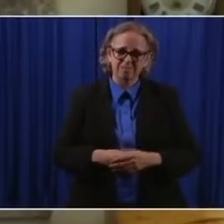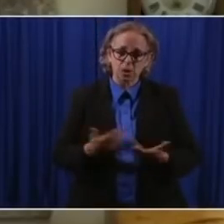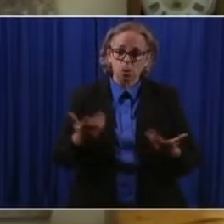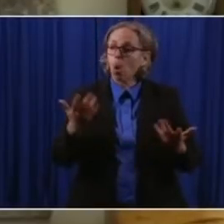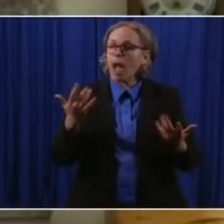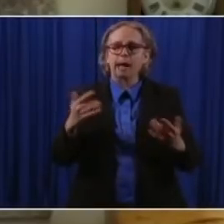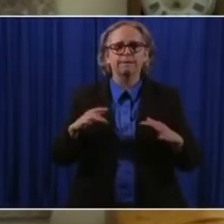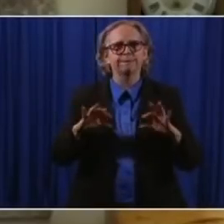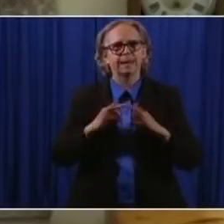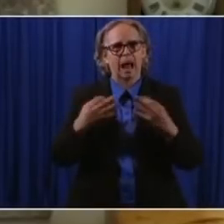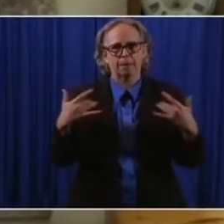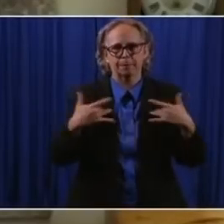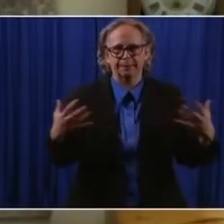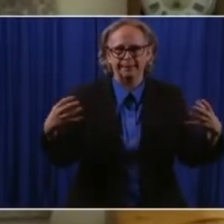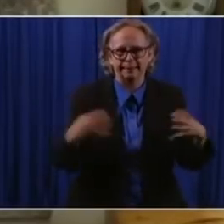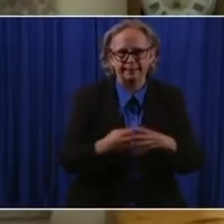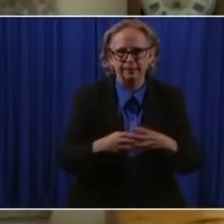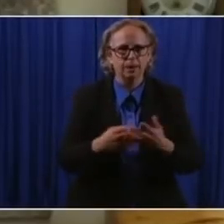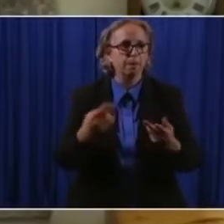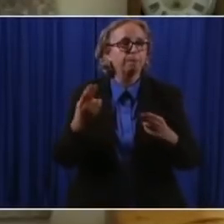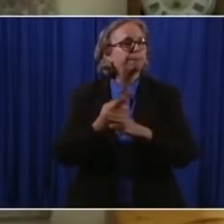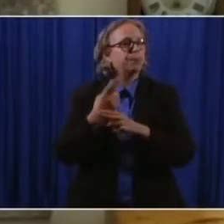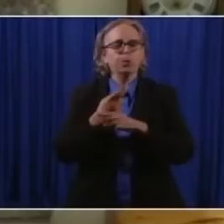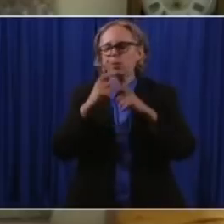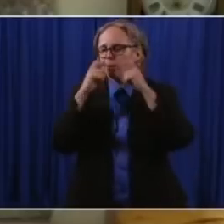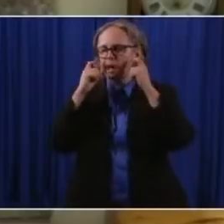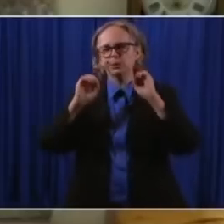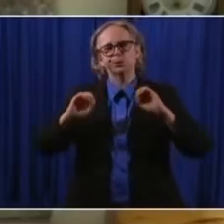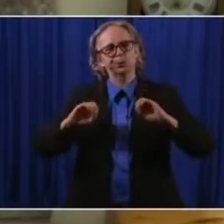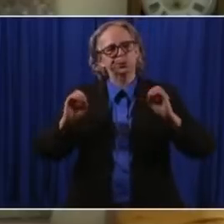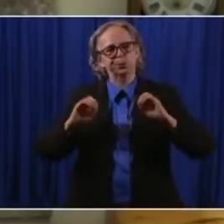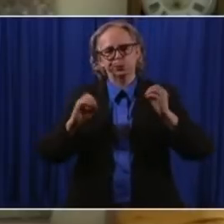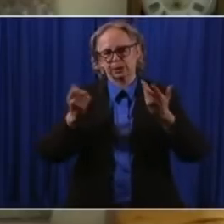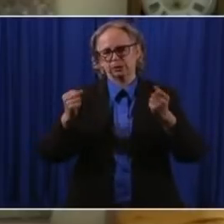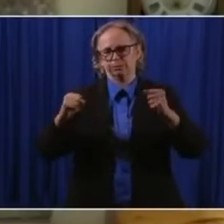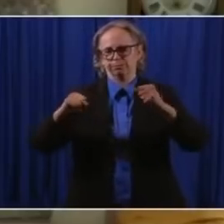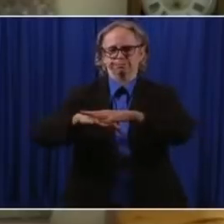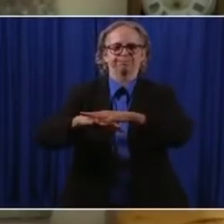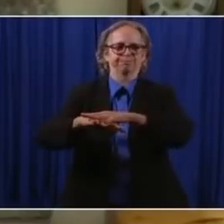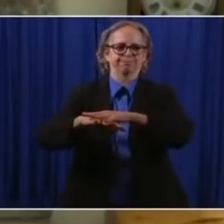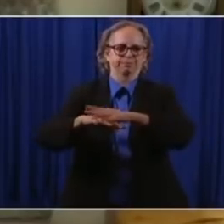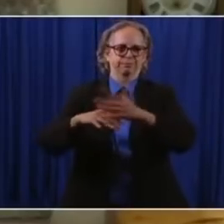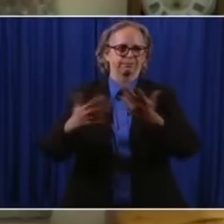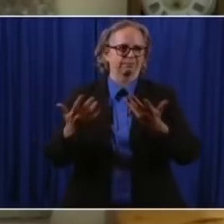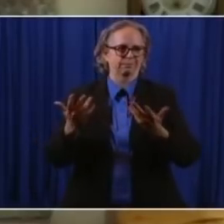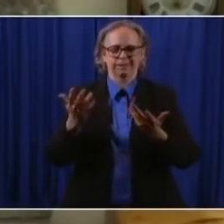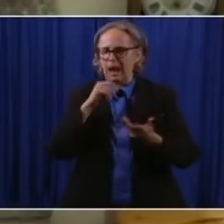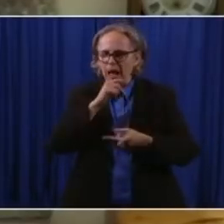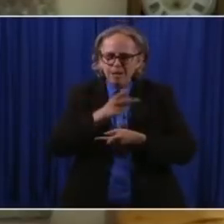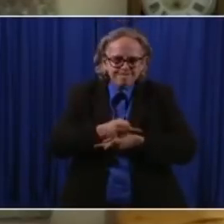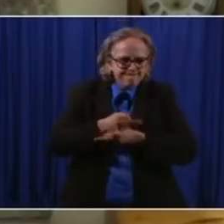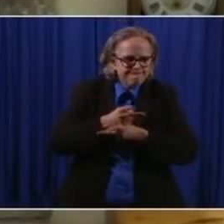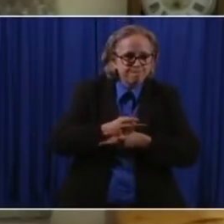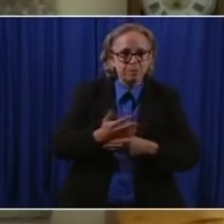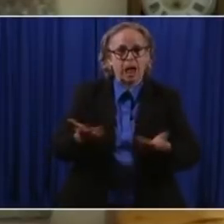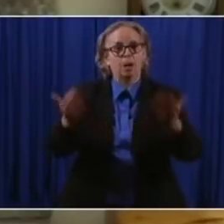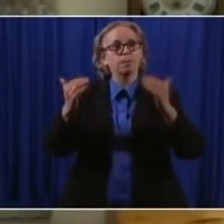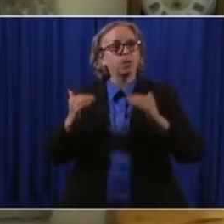are unmasked and in close contact and basically let their guard down. Clermont County. Clermont